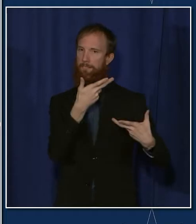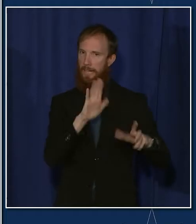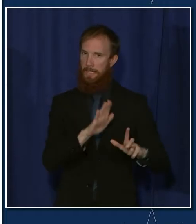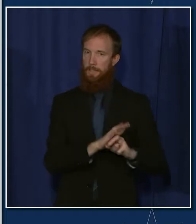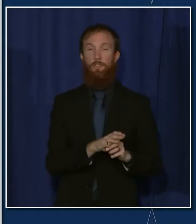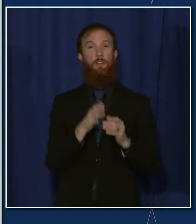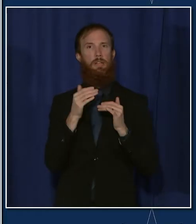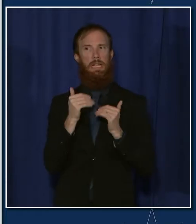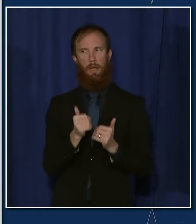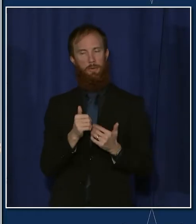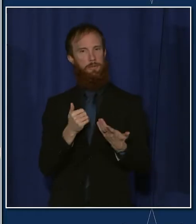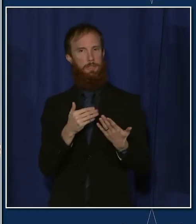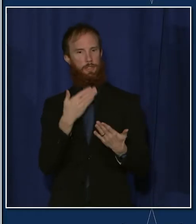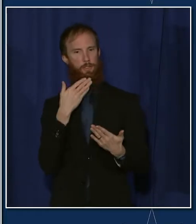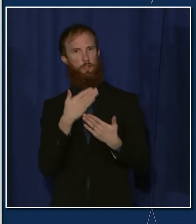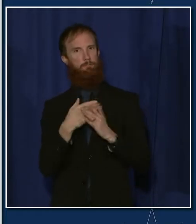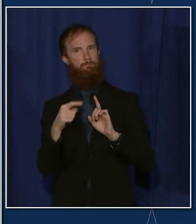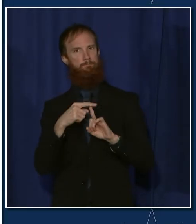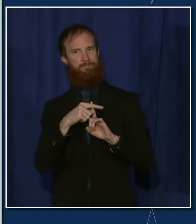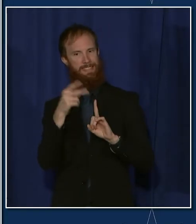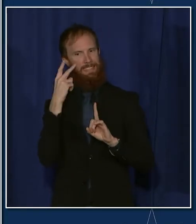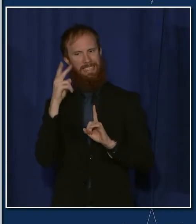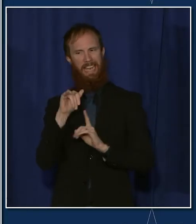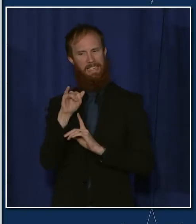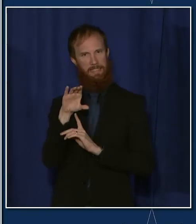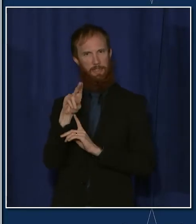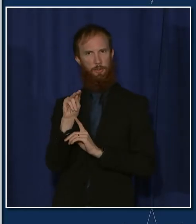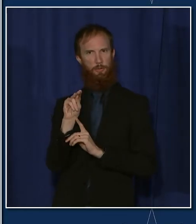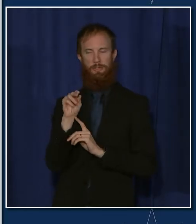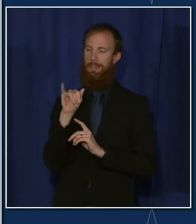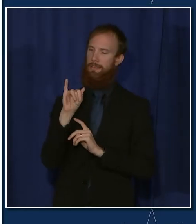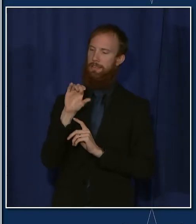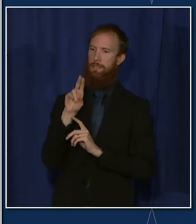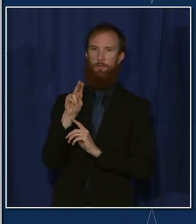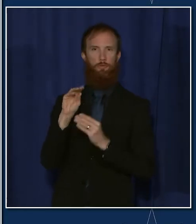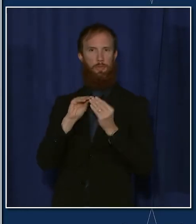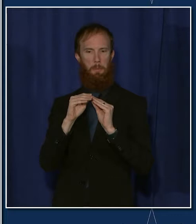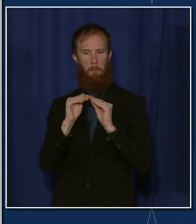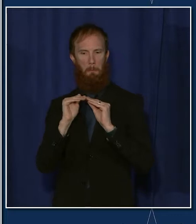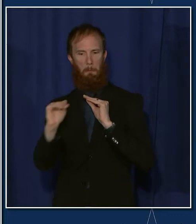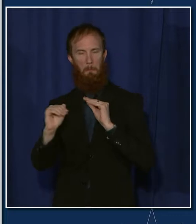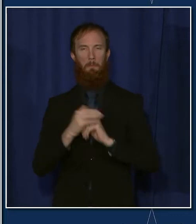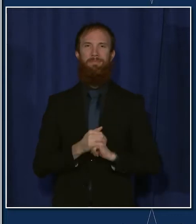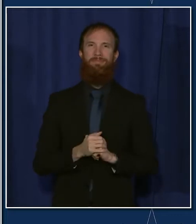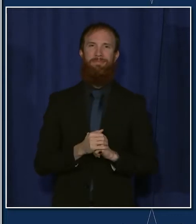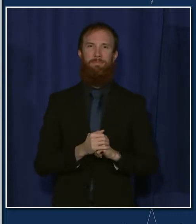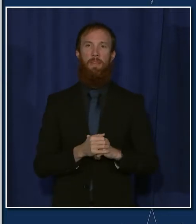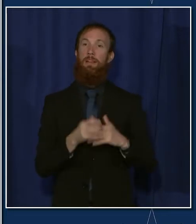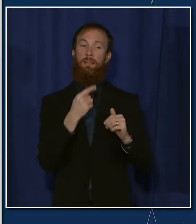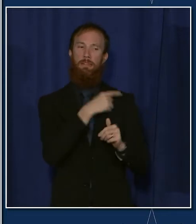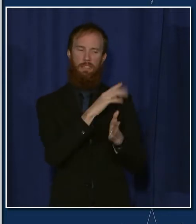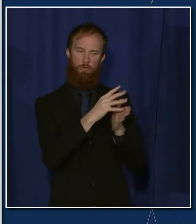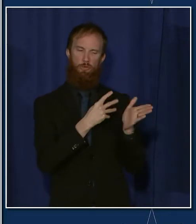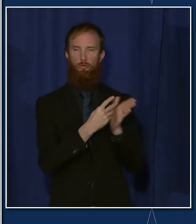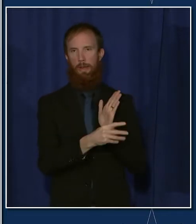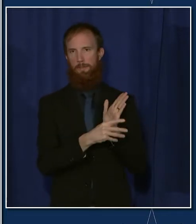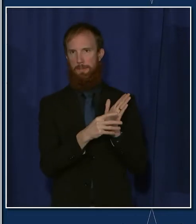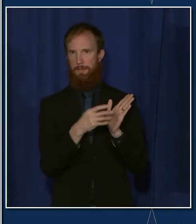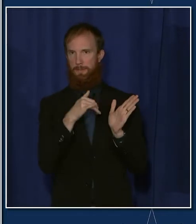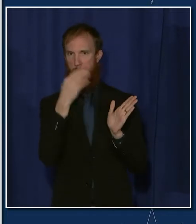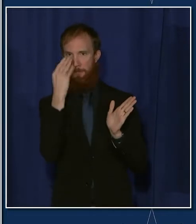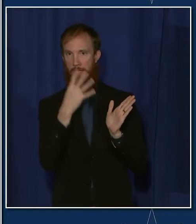to see those ICU numbers stay relatively stable. Where we look at this graphically,